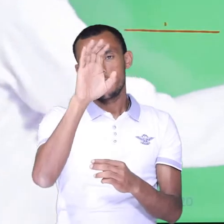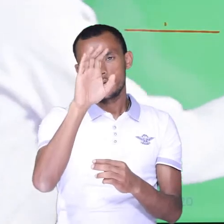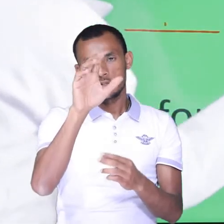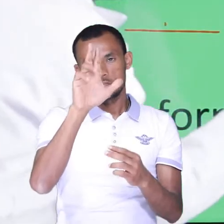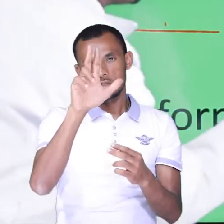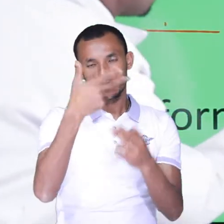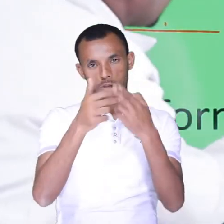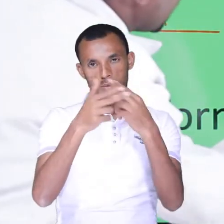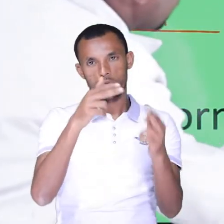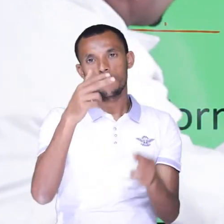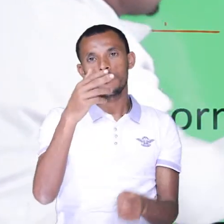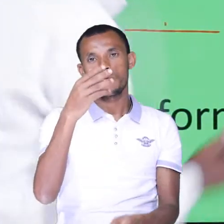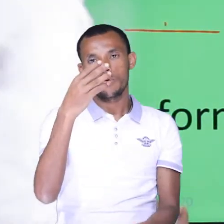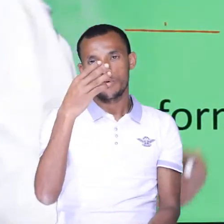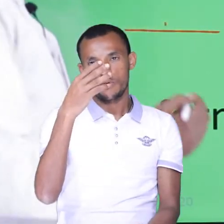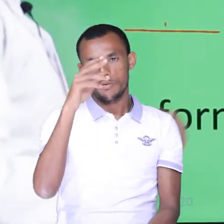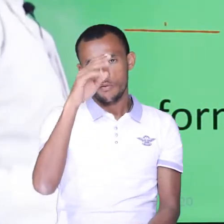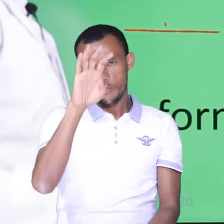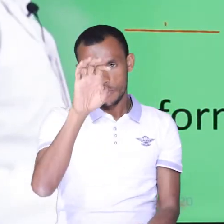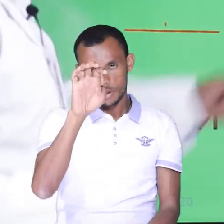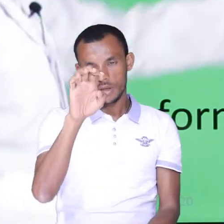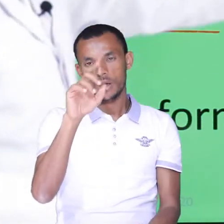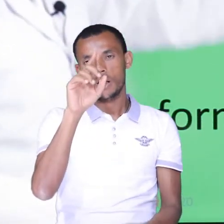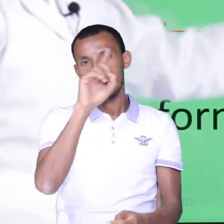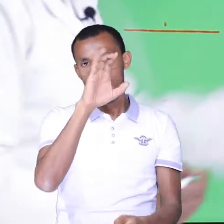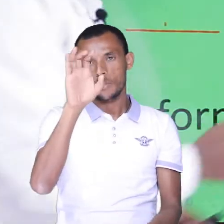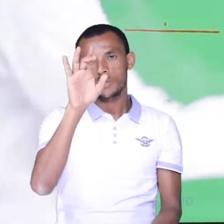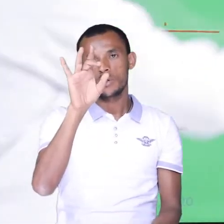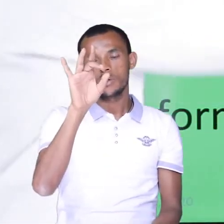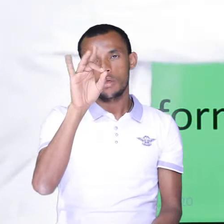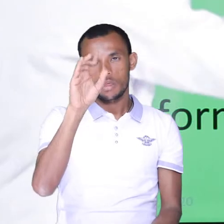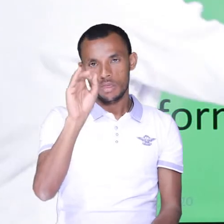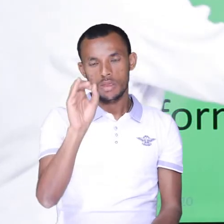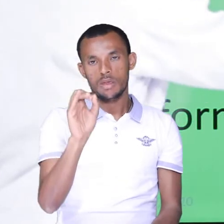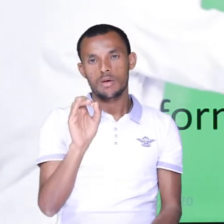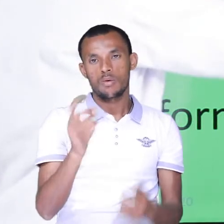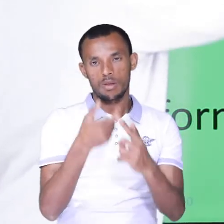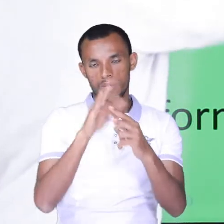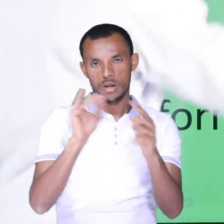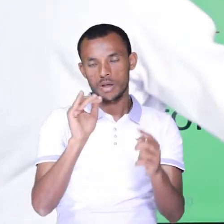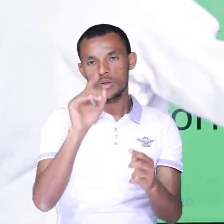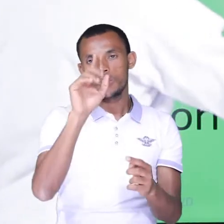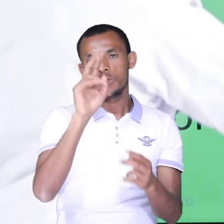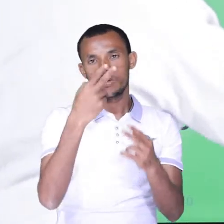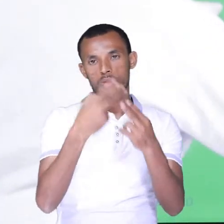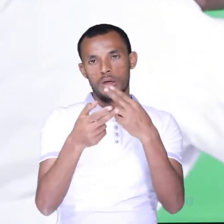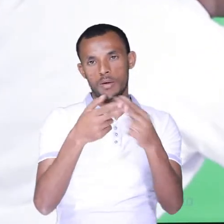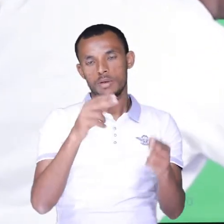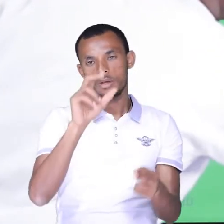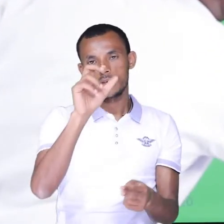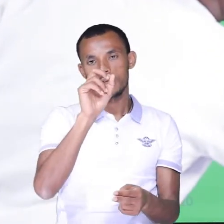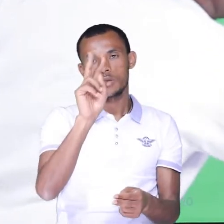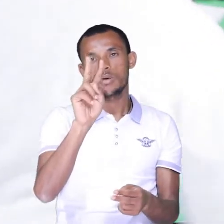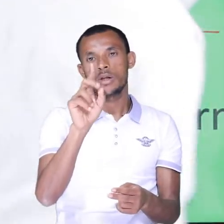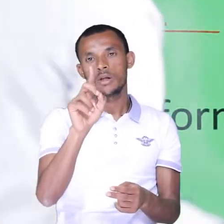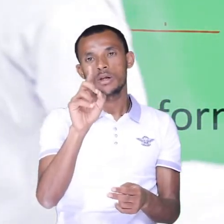40, which is 180, 2 times 31, which is the relative atomic mass of phosphorus, it gives